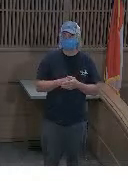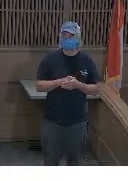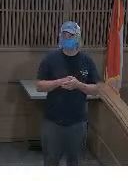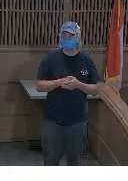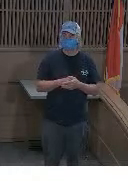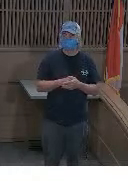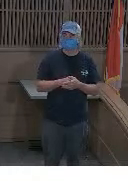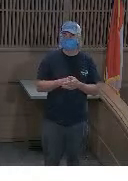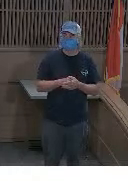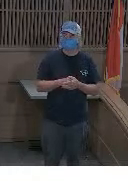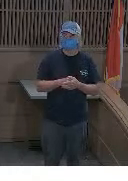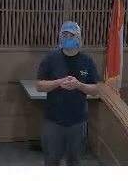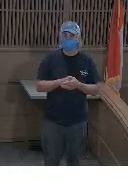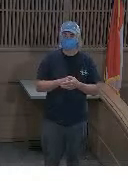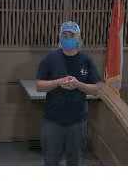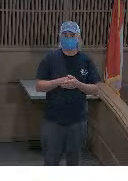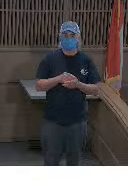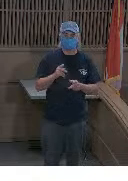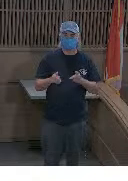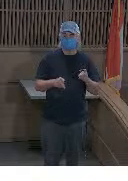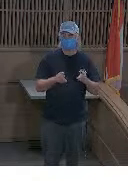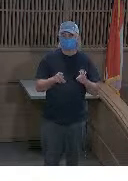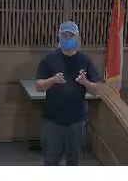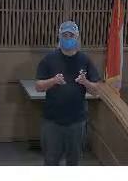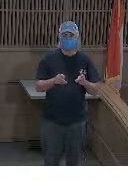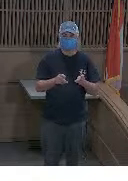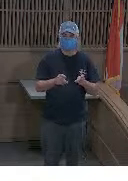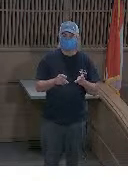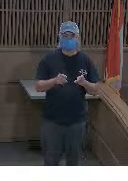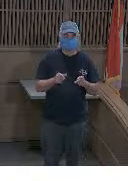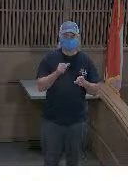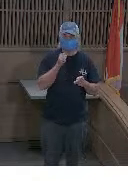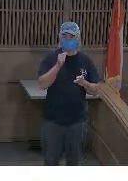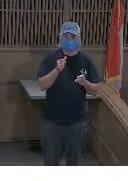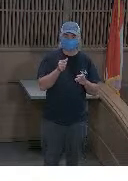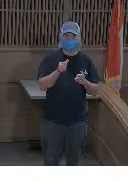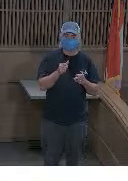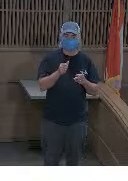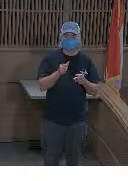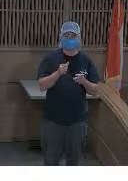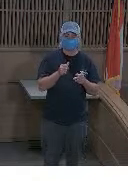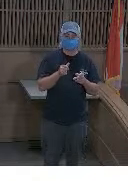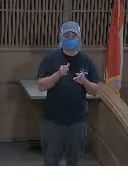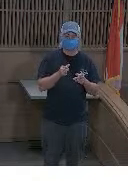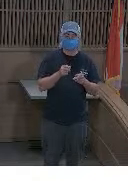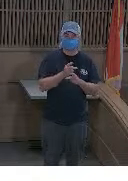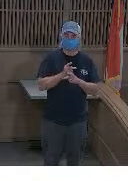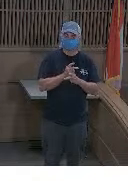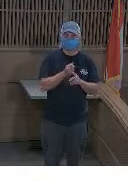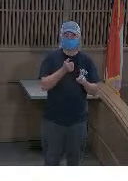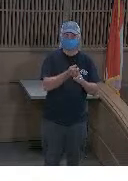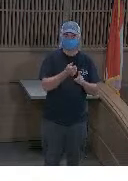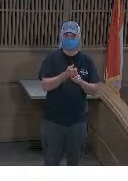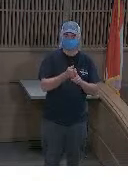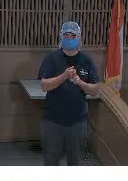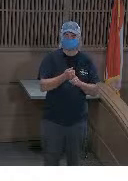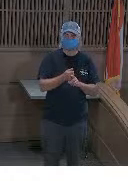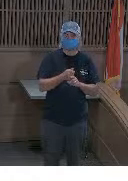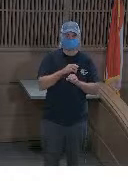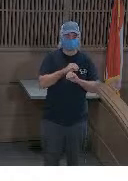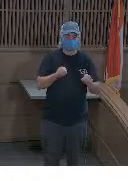take precaution. But there's some not taking precautions. I go in some houses, they know their loved one had the virus and nobody in the house wearing